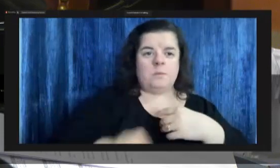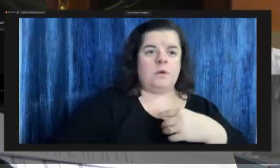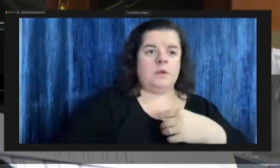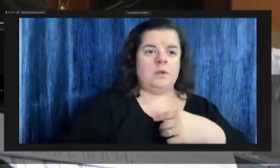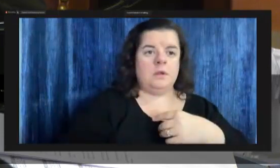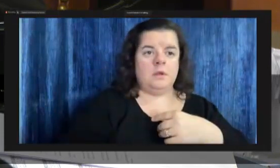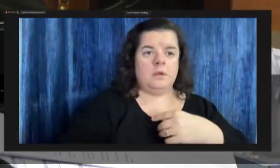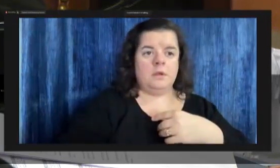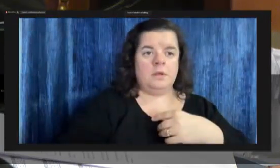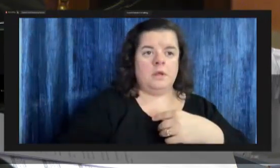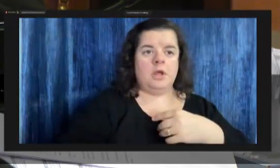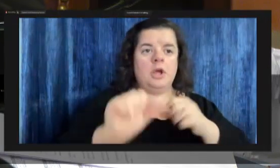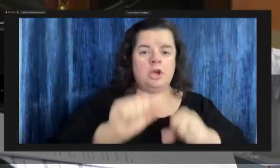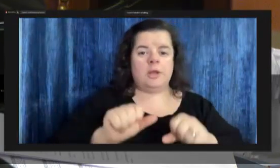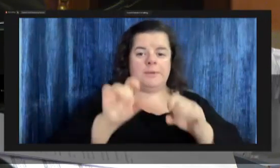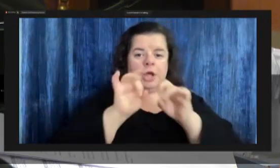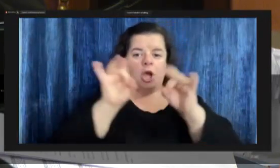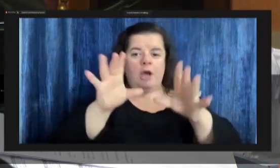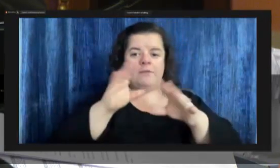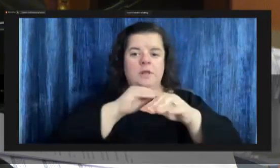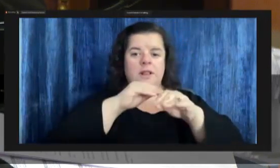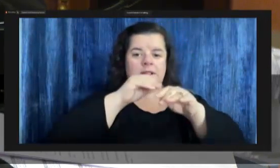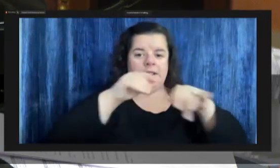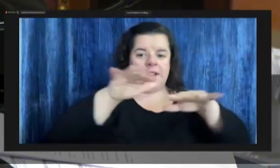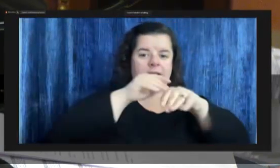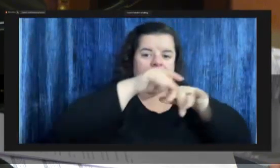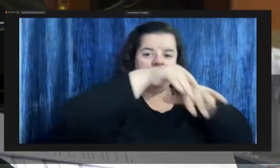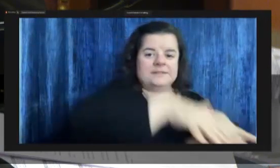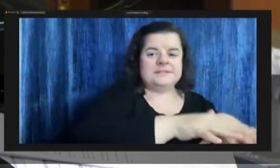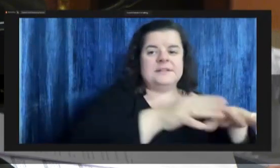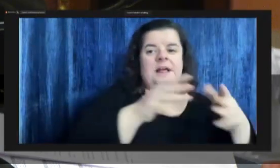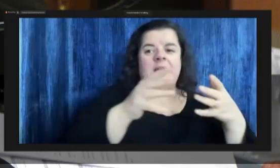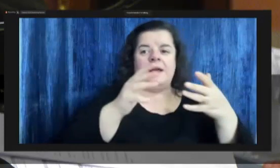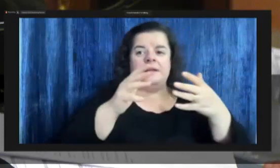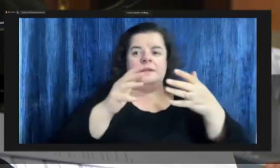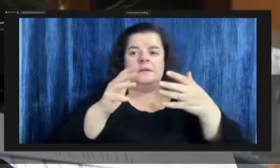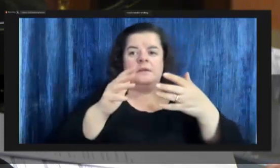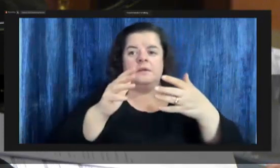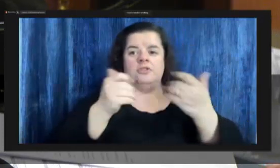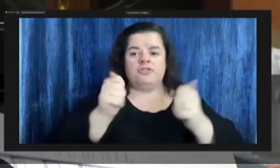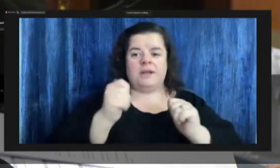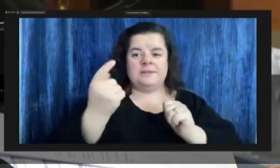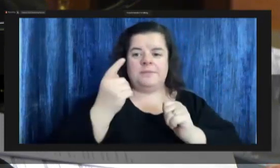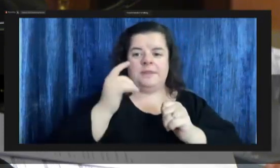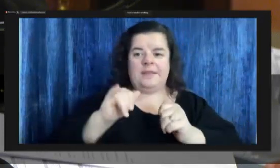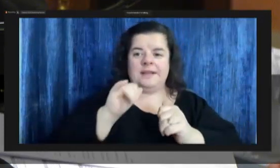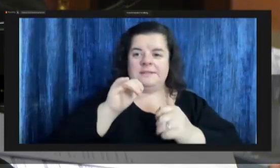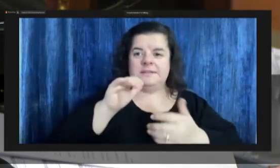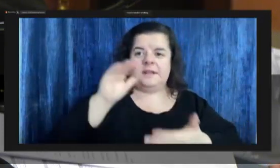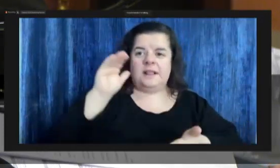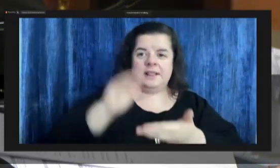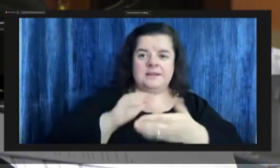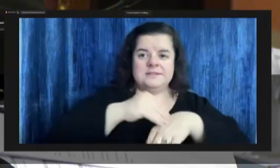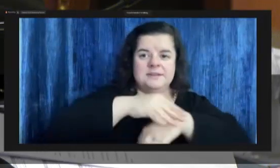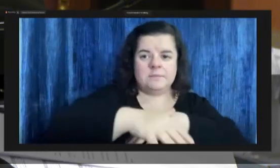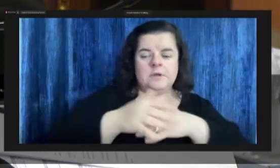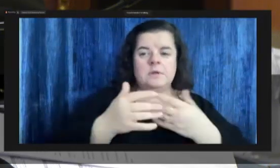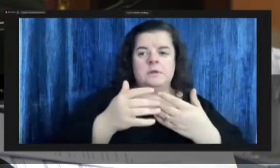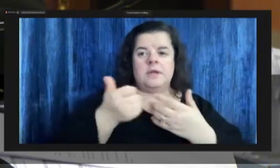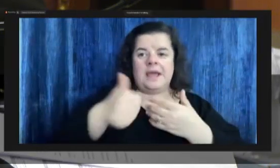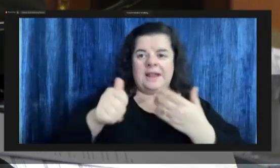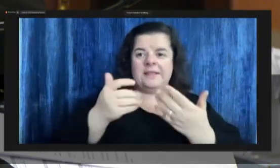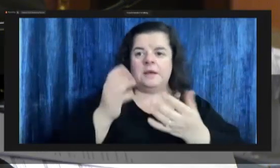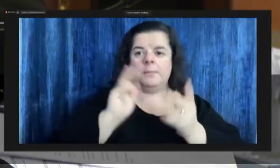other catastrophe. But what I'm trying to do is find something that's least impactful or more of anything that's public